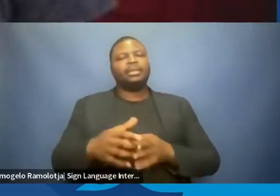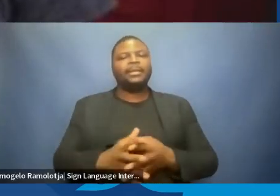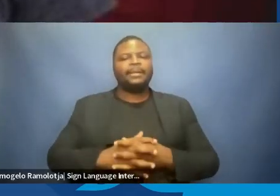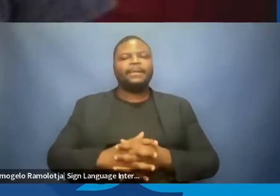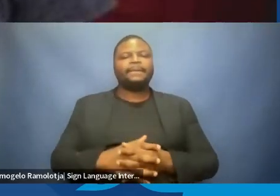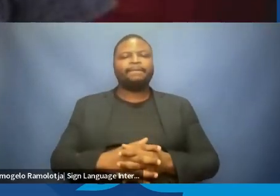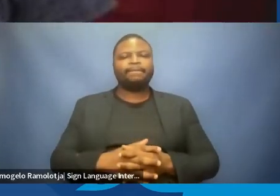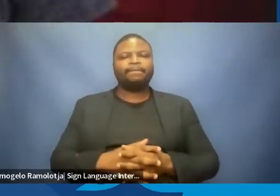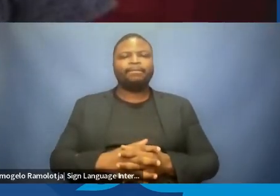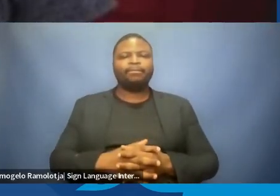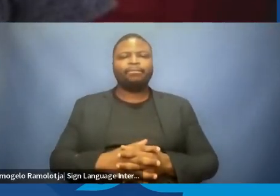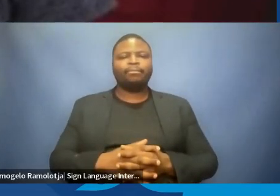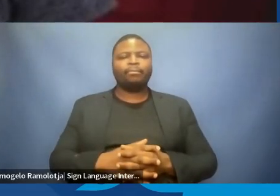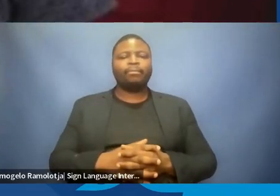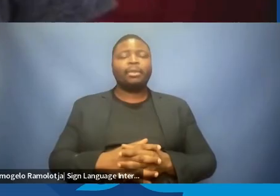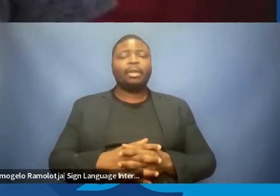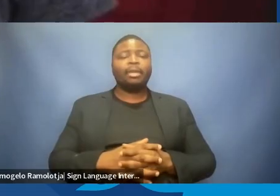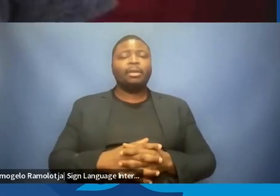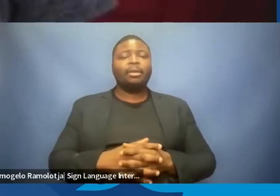In 2026,